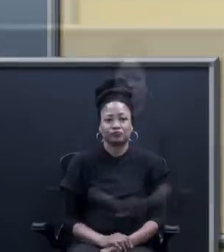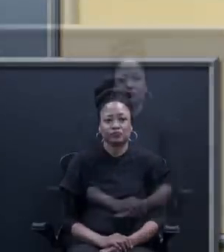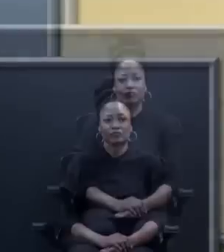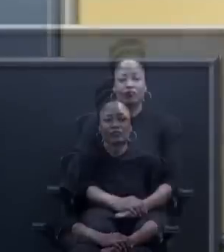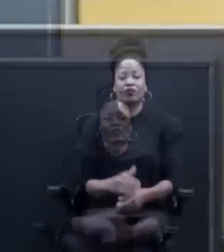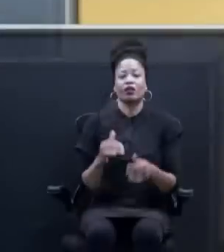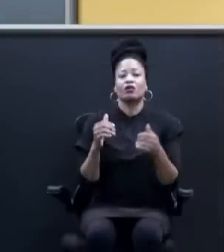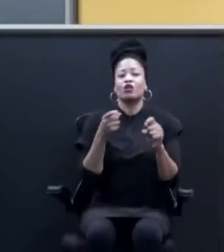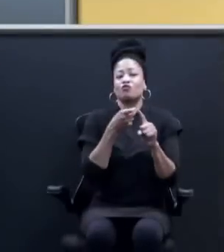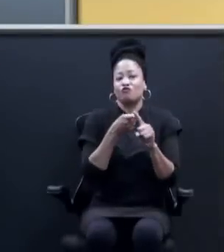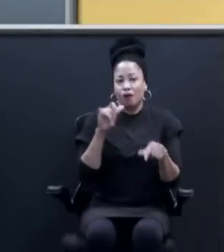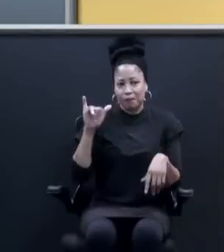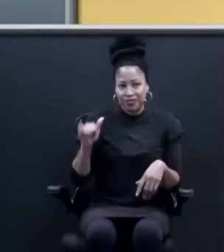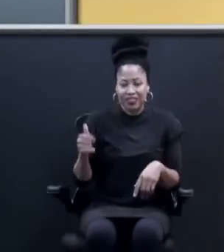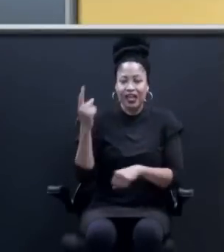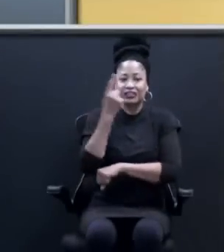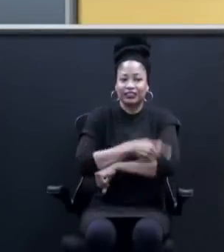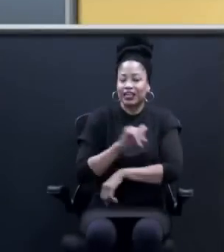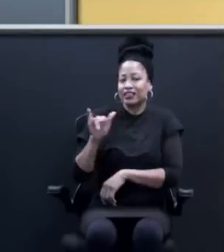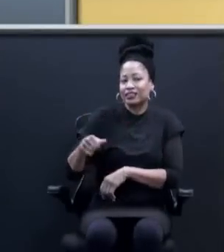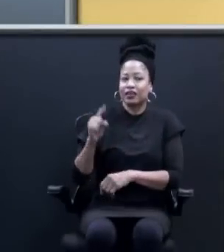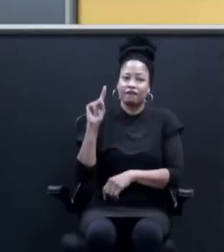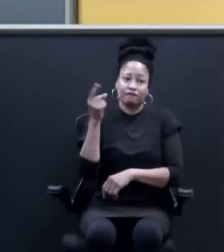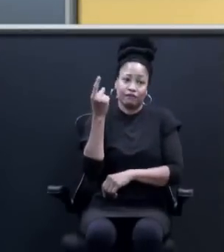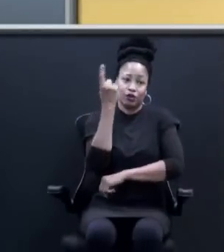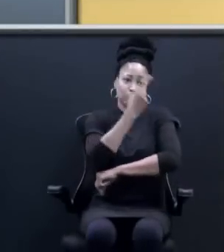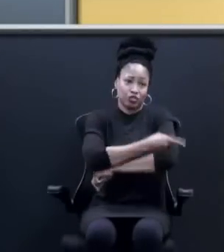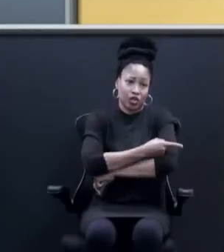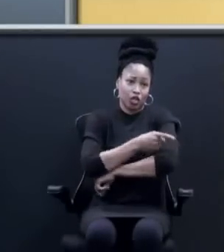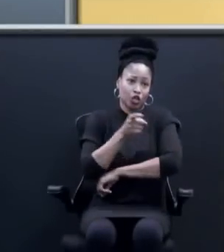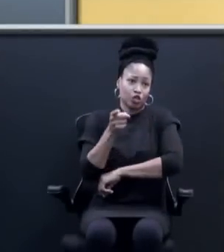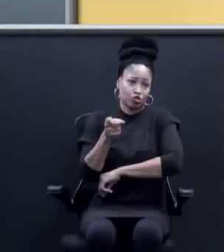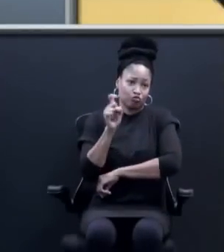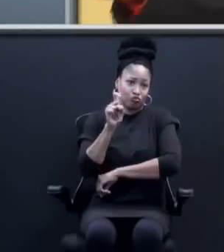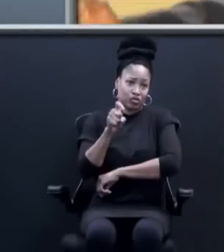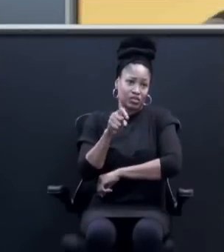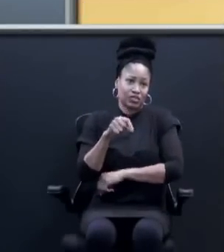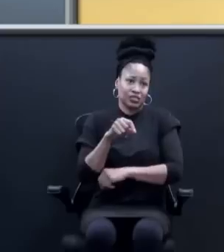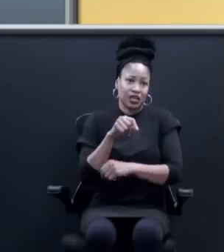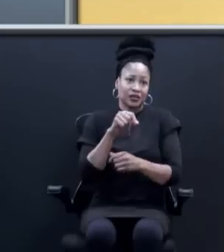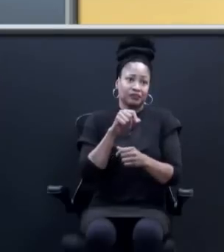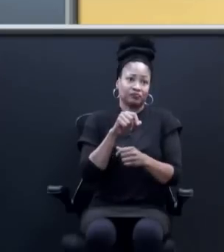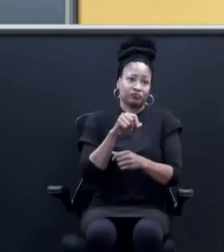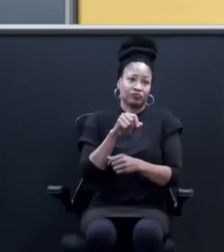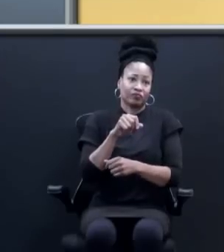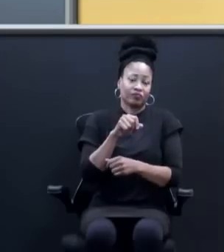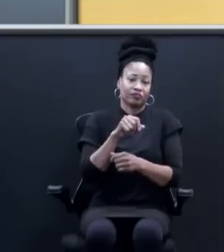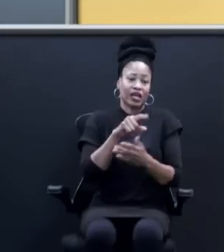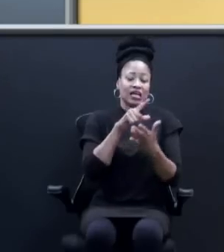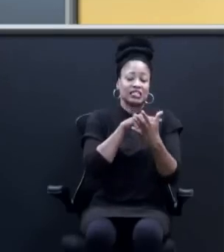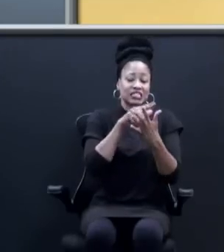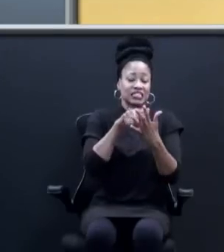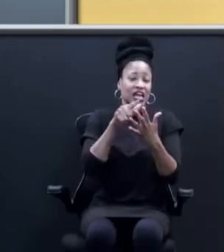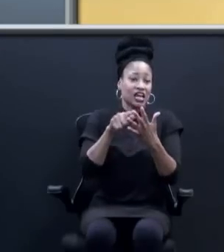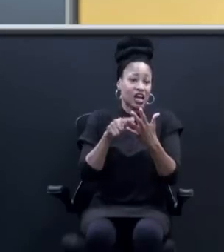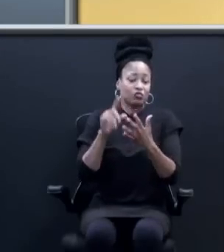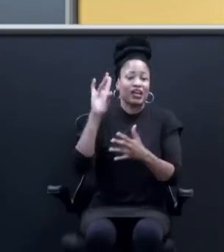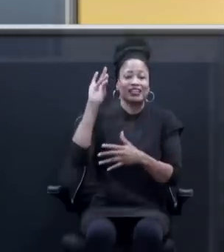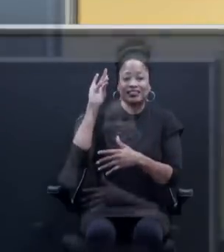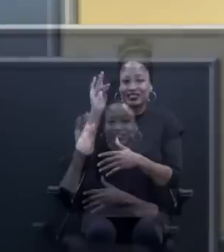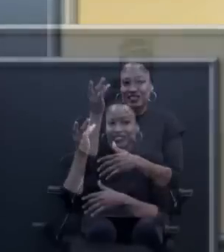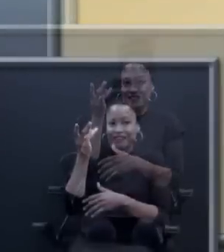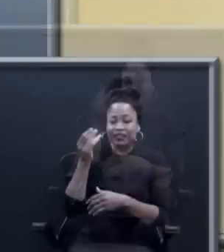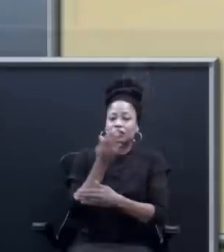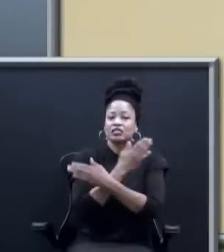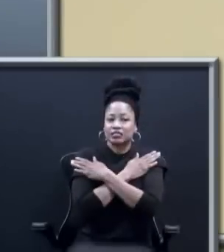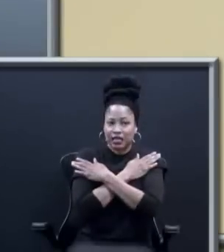that day, that first day, you got to count 7 Sabbaths. Go ahead and read. Even unto the